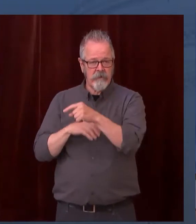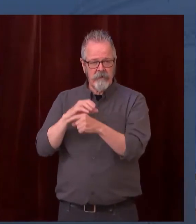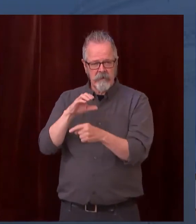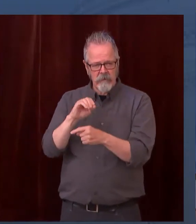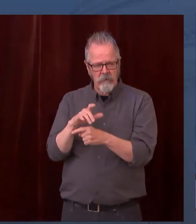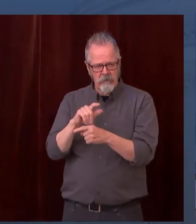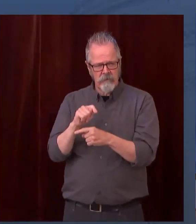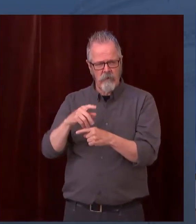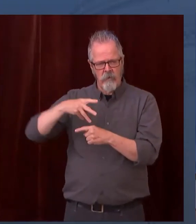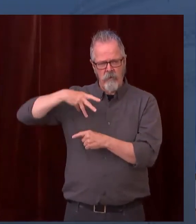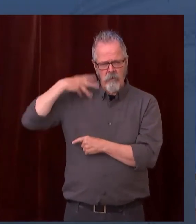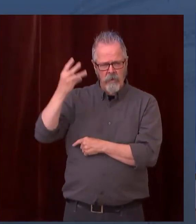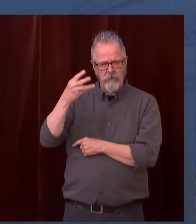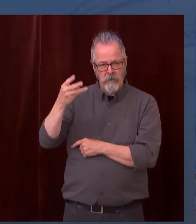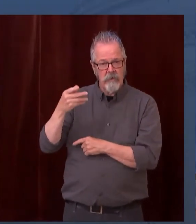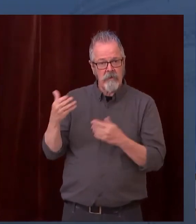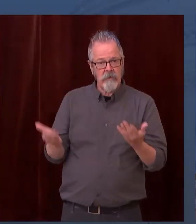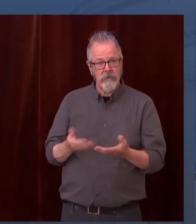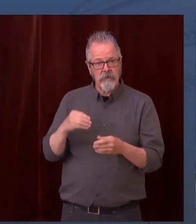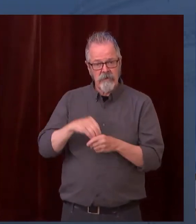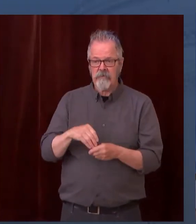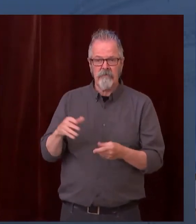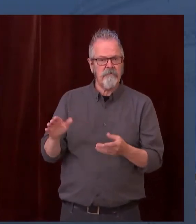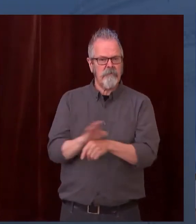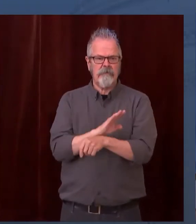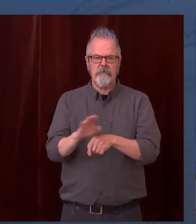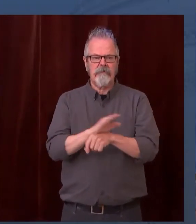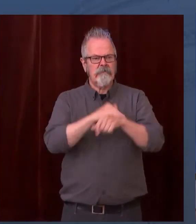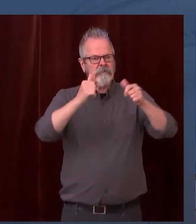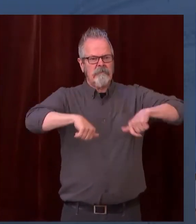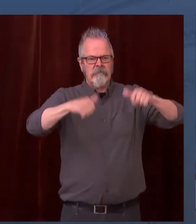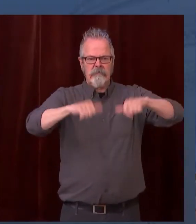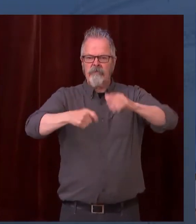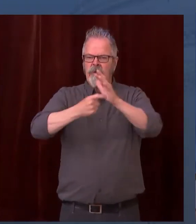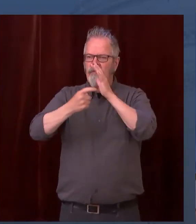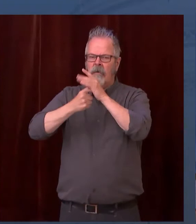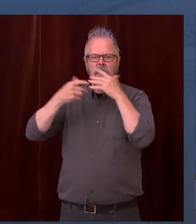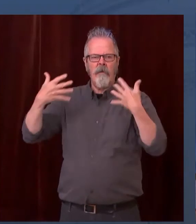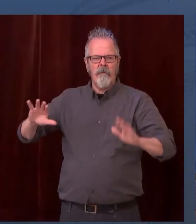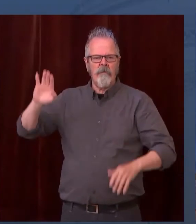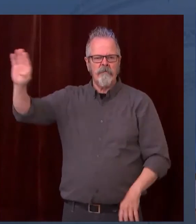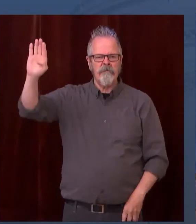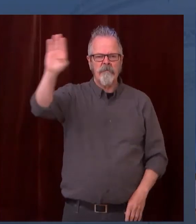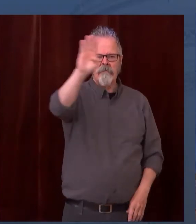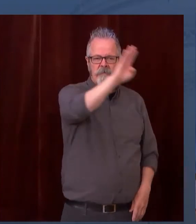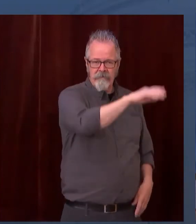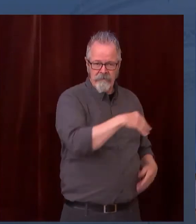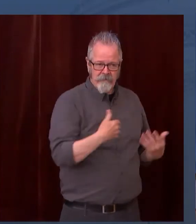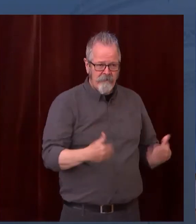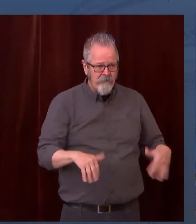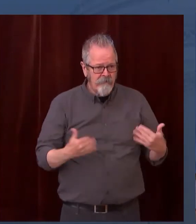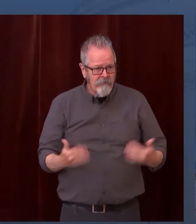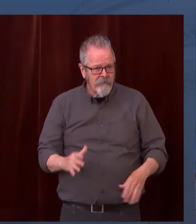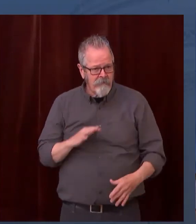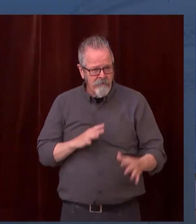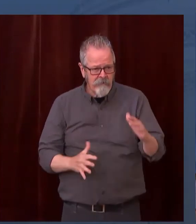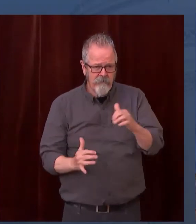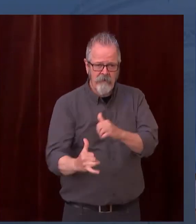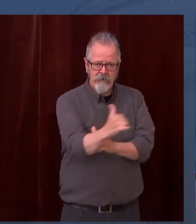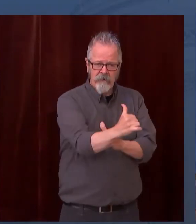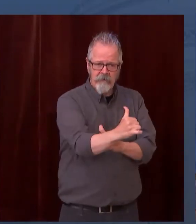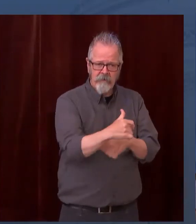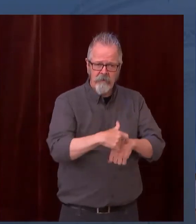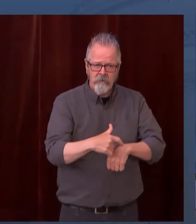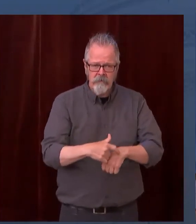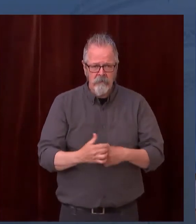I am actually have a reason for confidence this is going to happen without having to invoke any particular enforcement action.